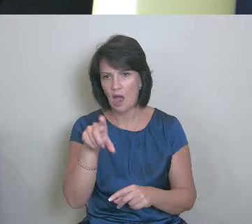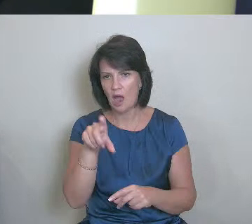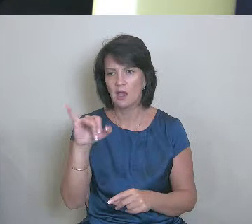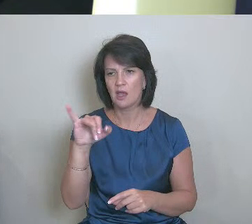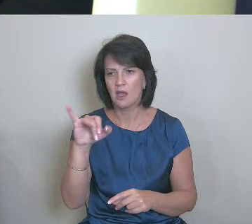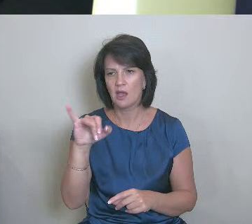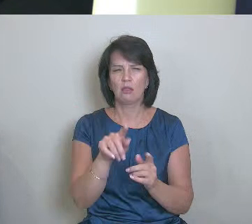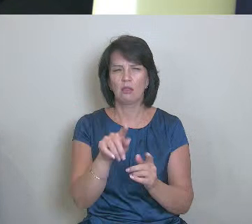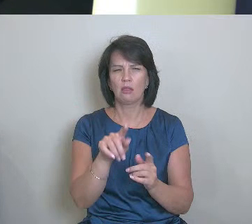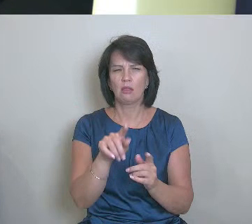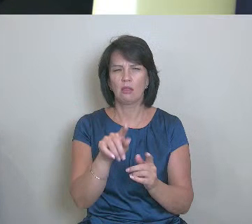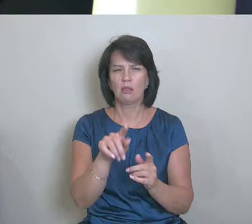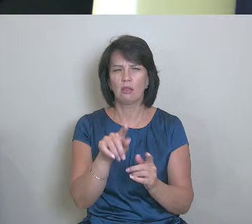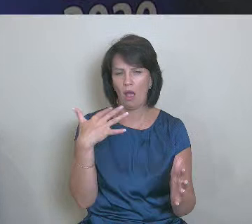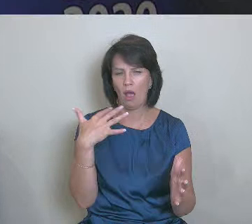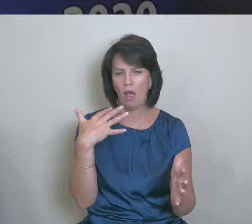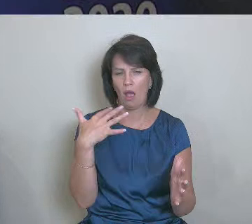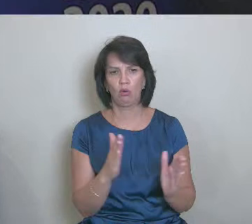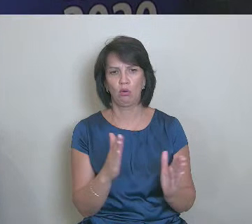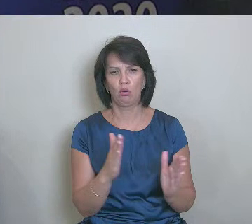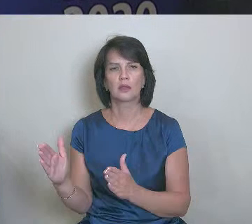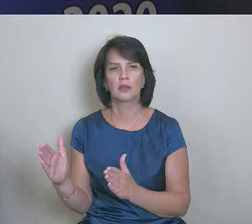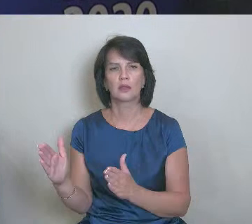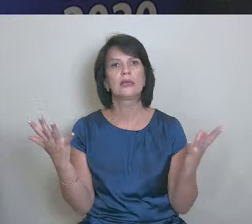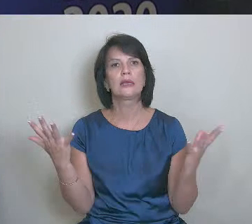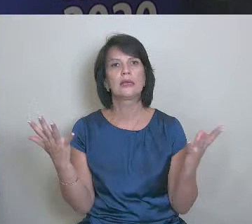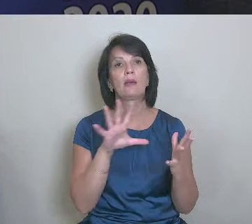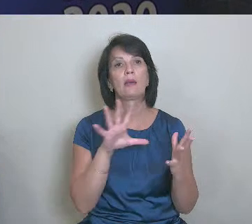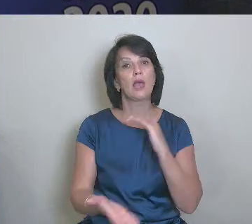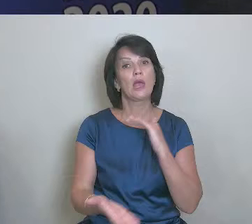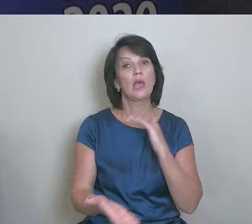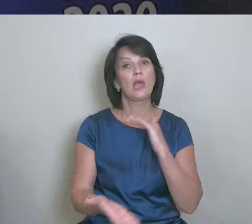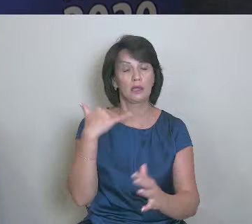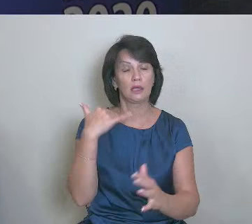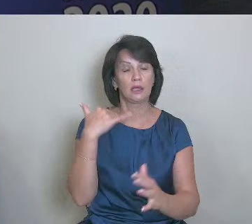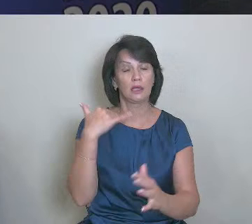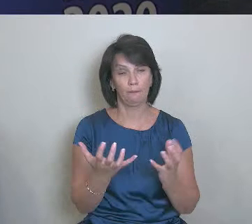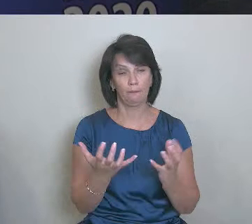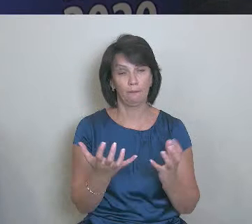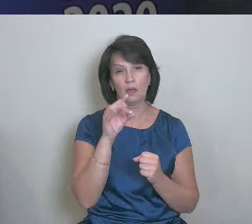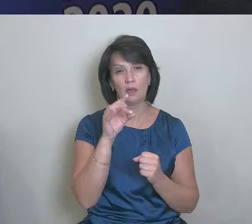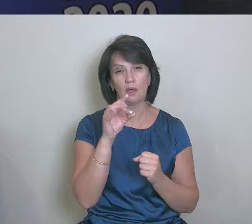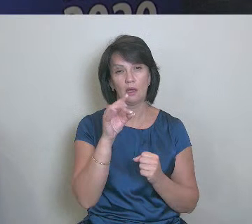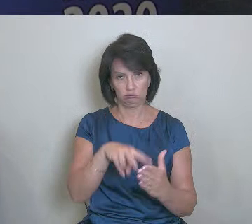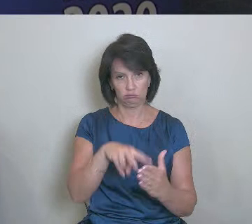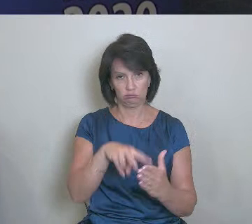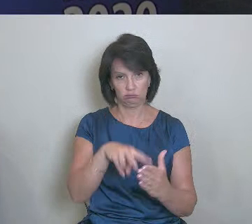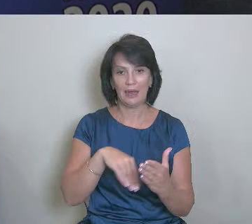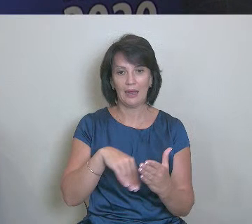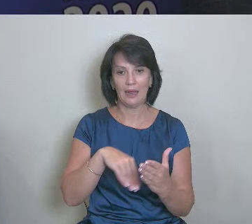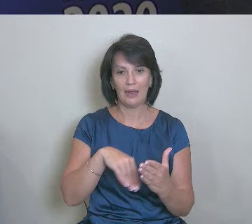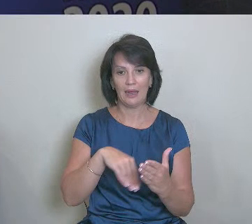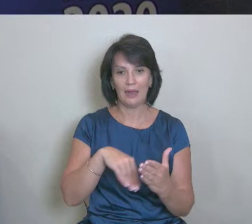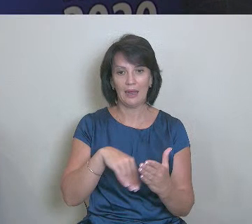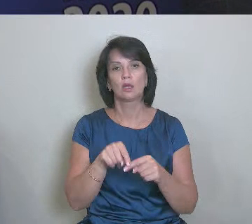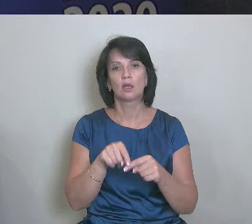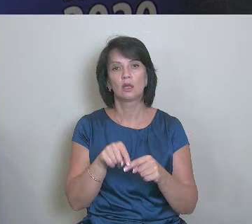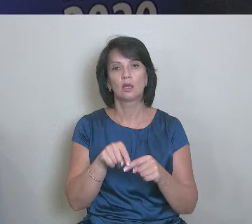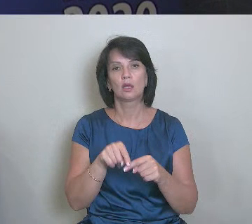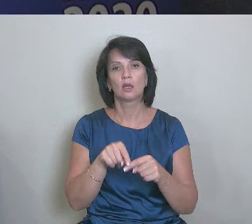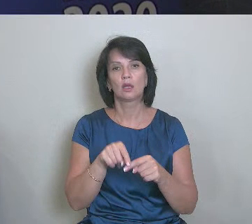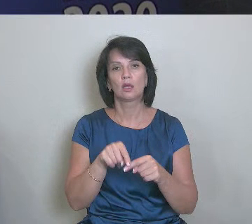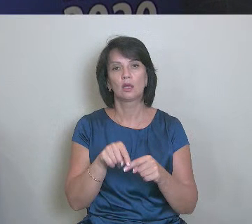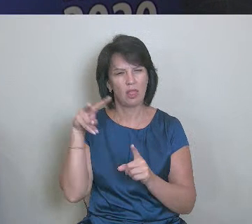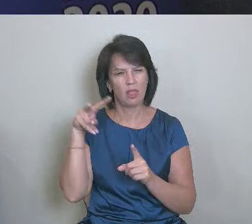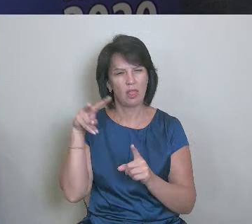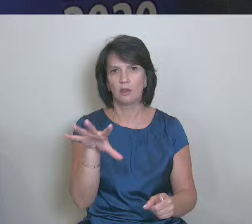precinct commissions, about and a number of procedures which have been passed